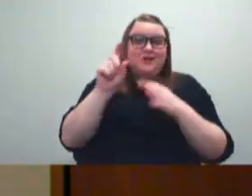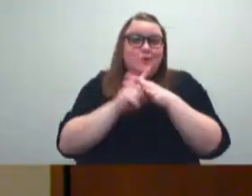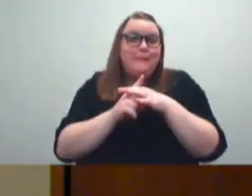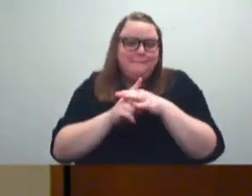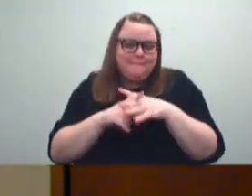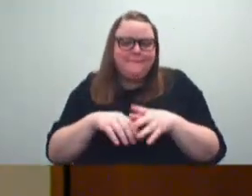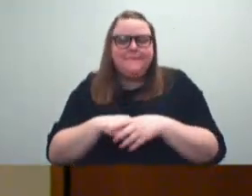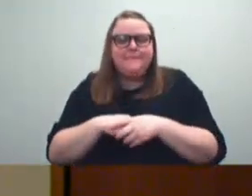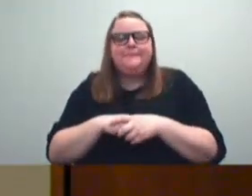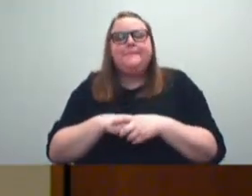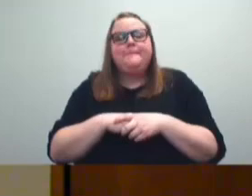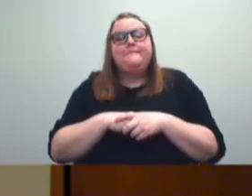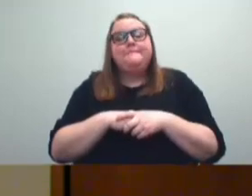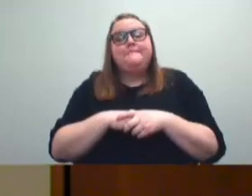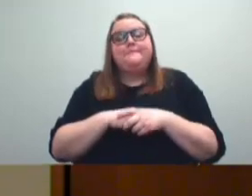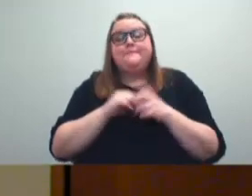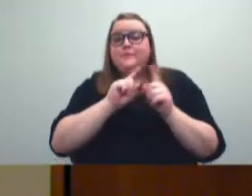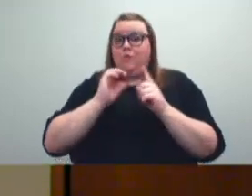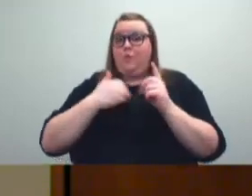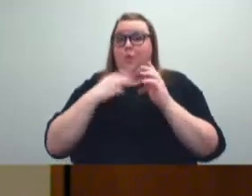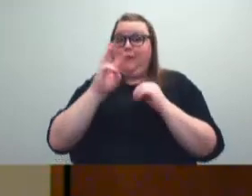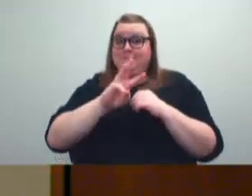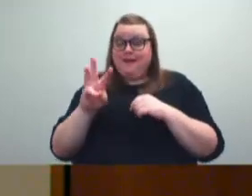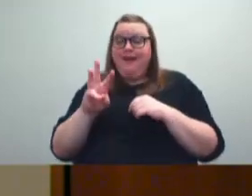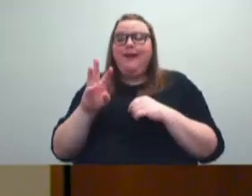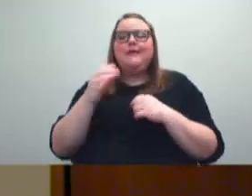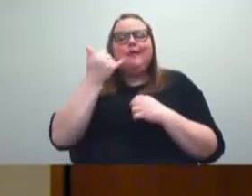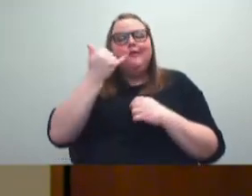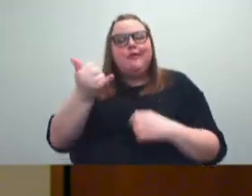website, you can go ahead and call 775